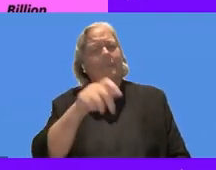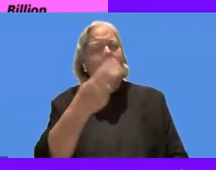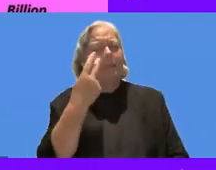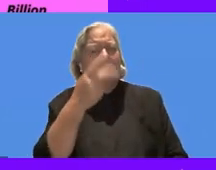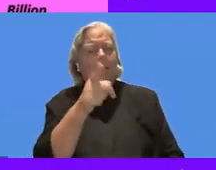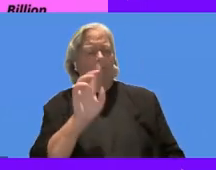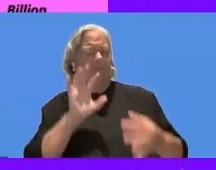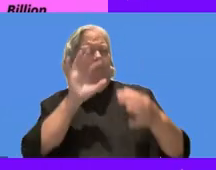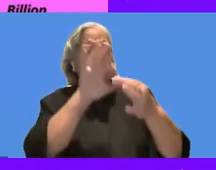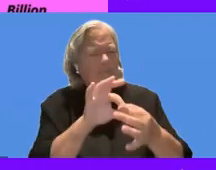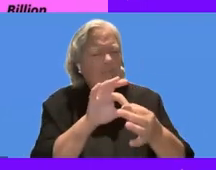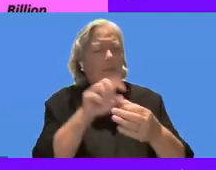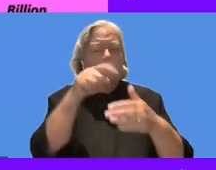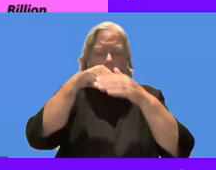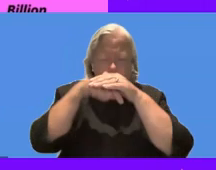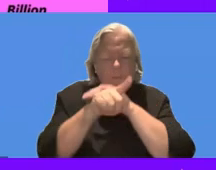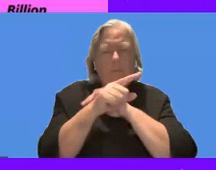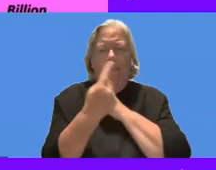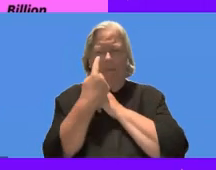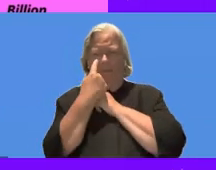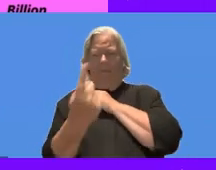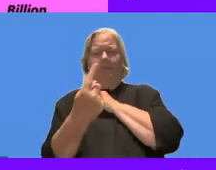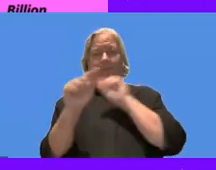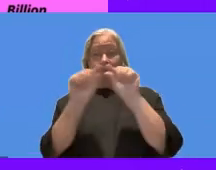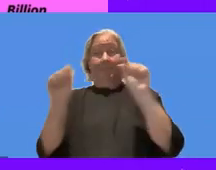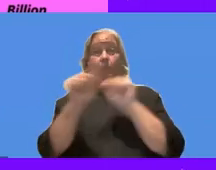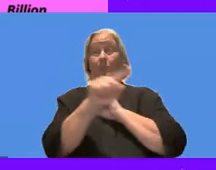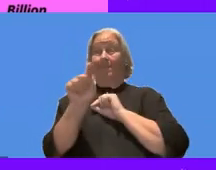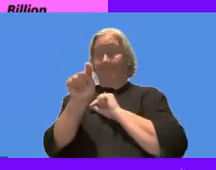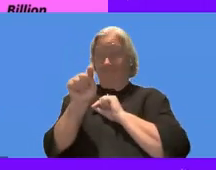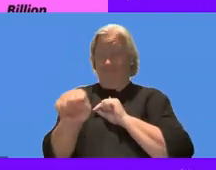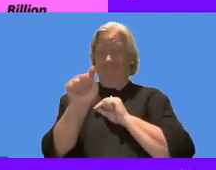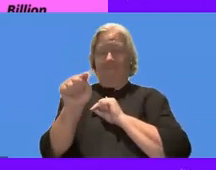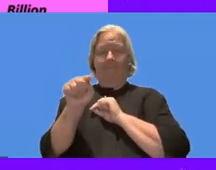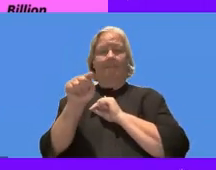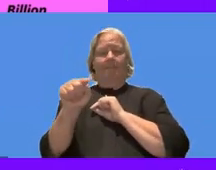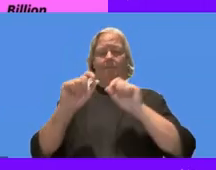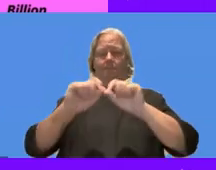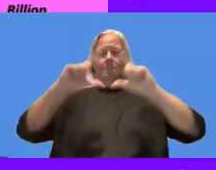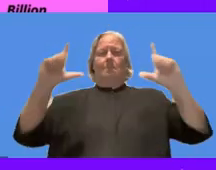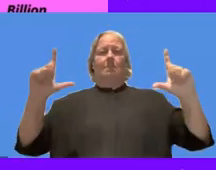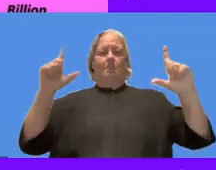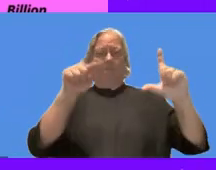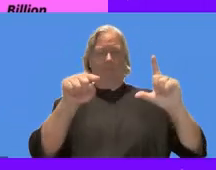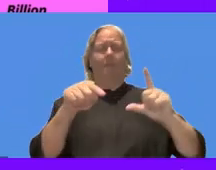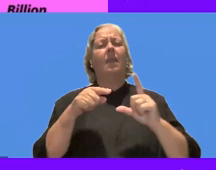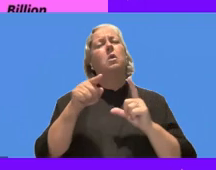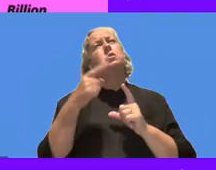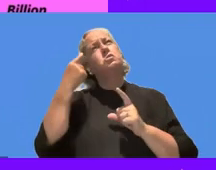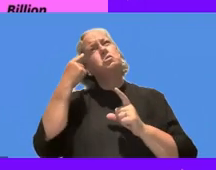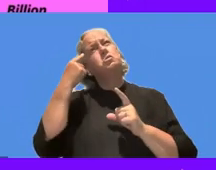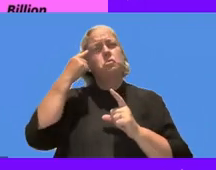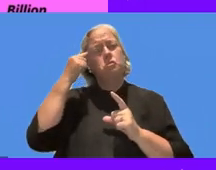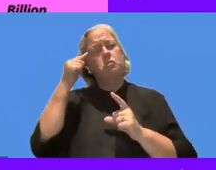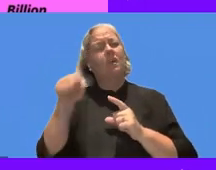the call, but we would like you to go on that Mentimeter link and start to share your thoughts on the question, what will